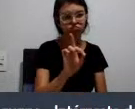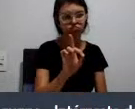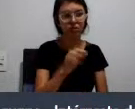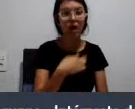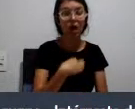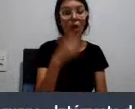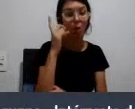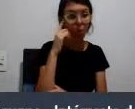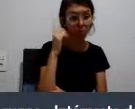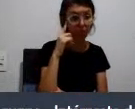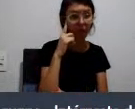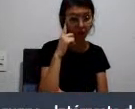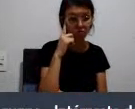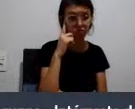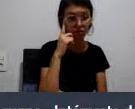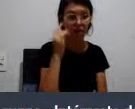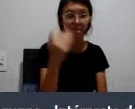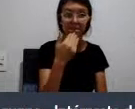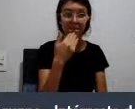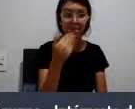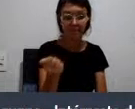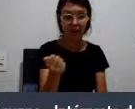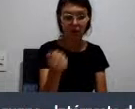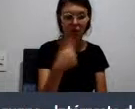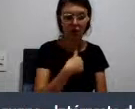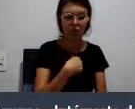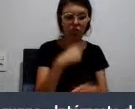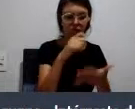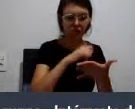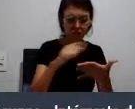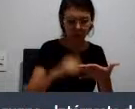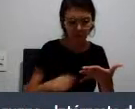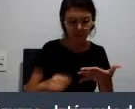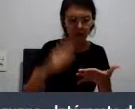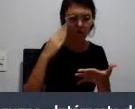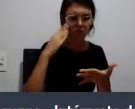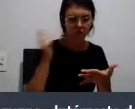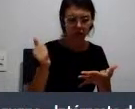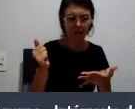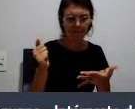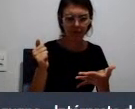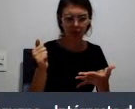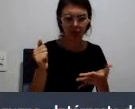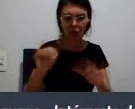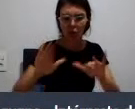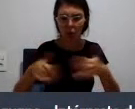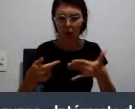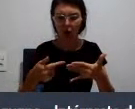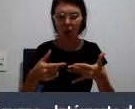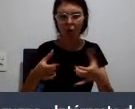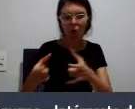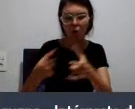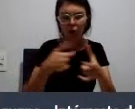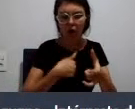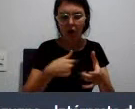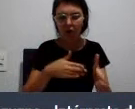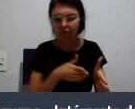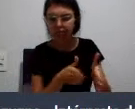que é útil, conforme escrevo, saber para onde estou indo com os meus